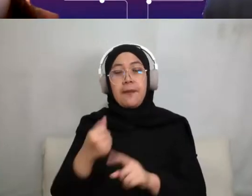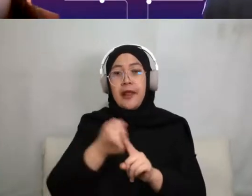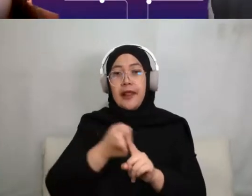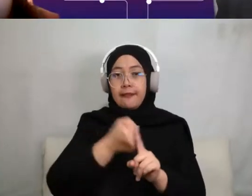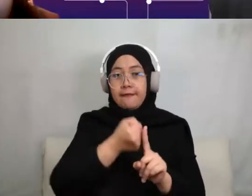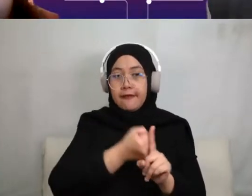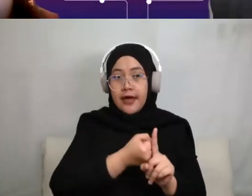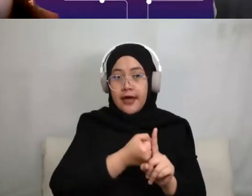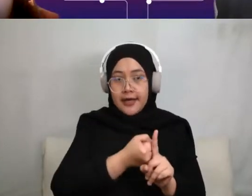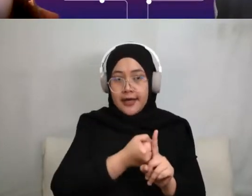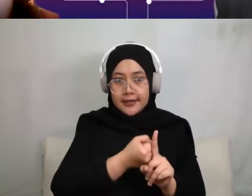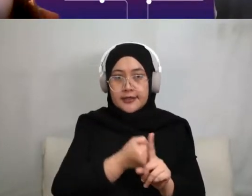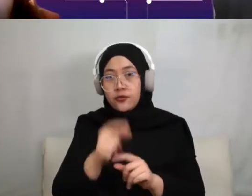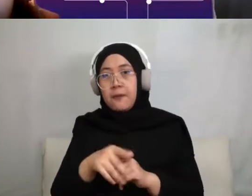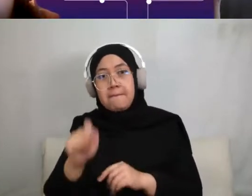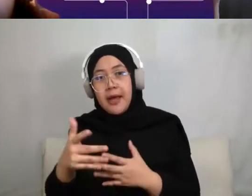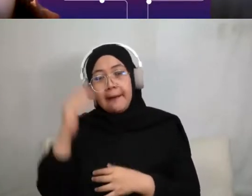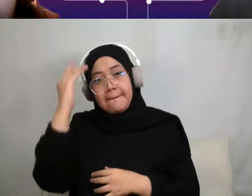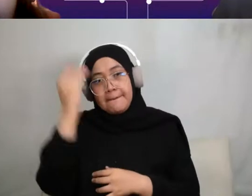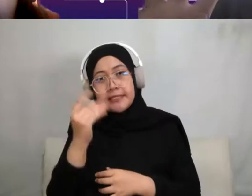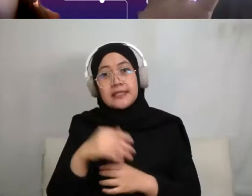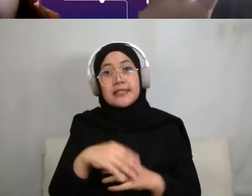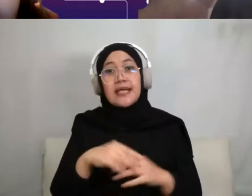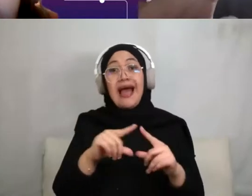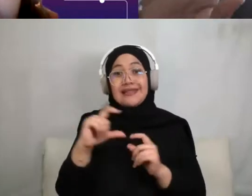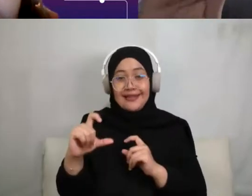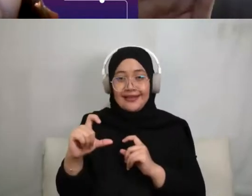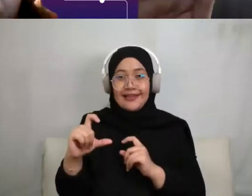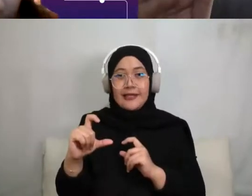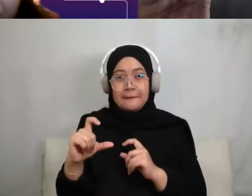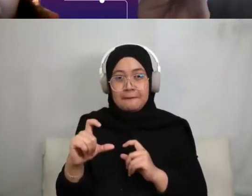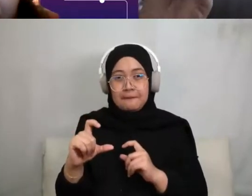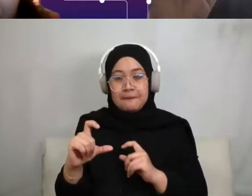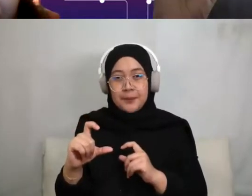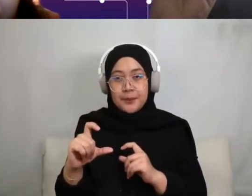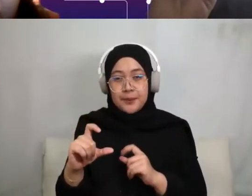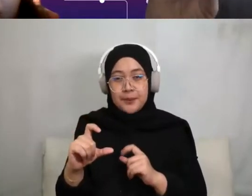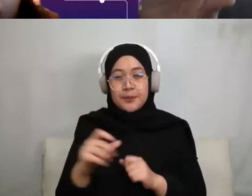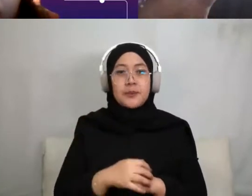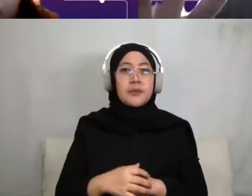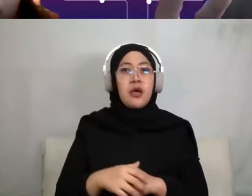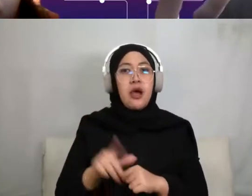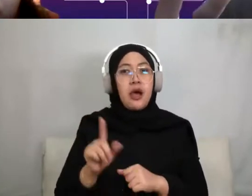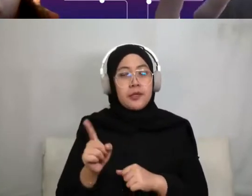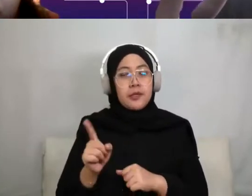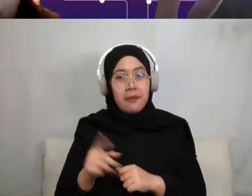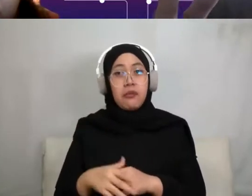only because electric buses are noiseless buses. The moment you are using a noiseless